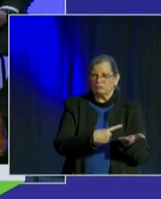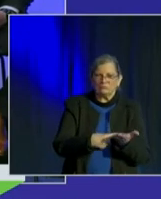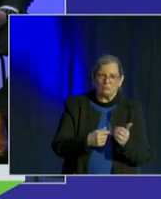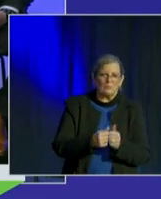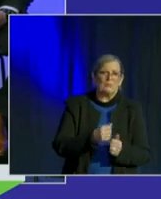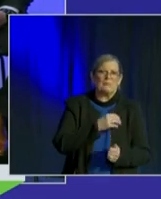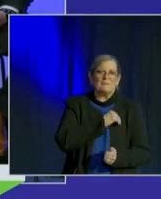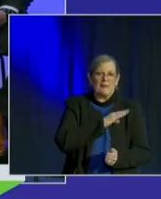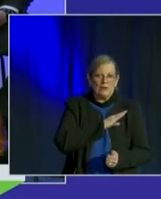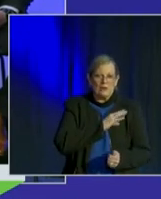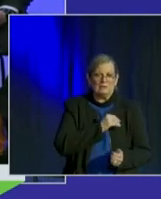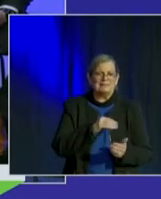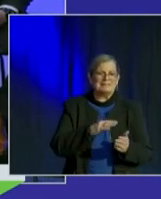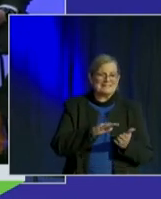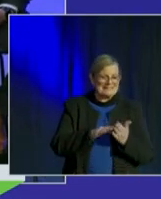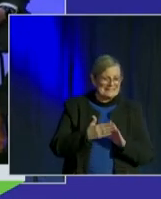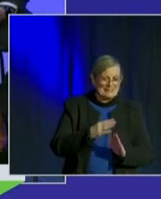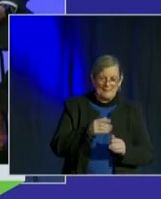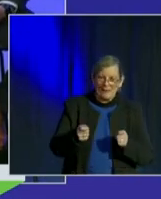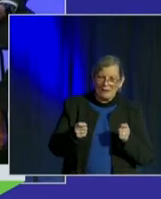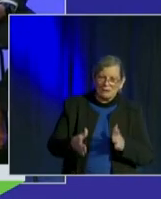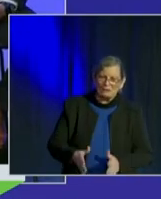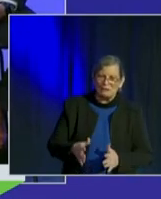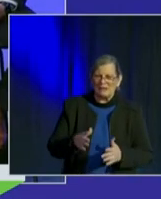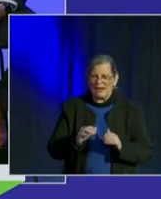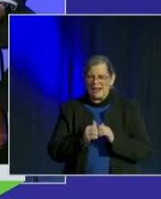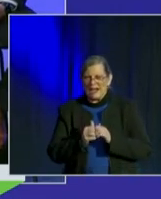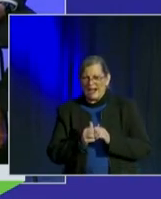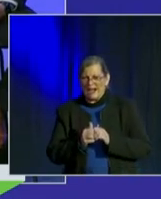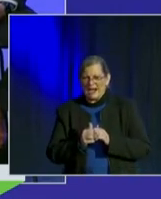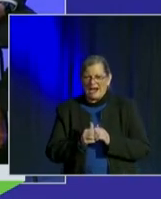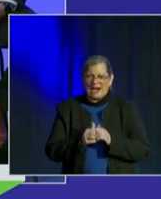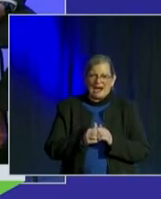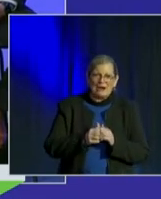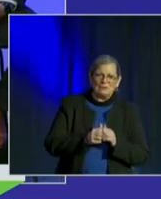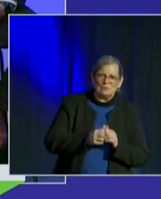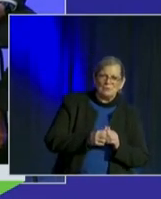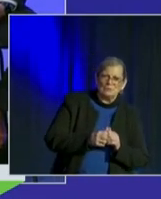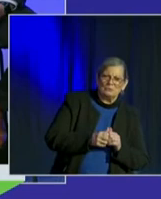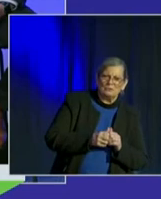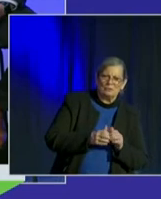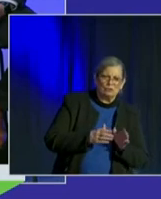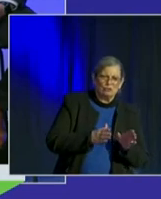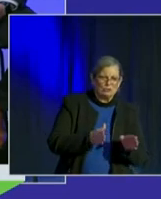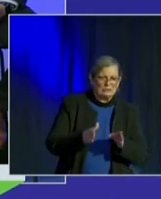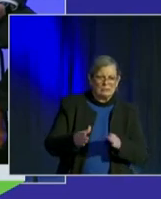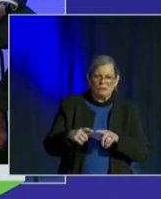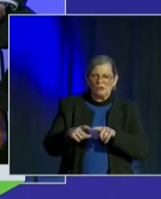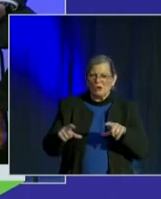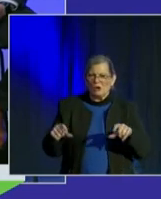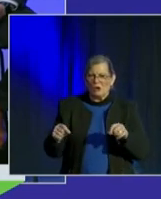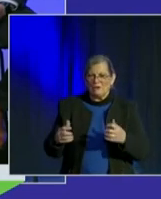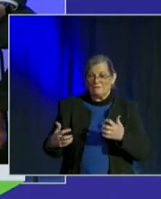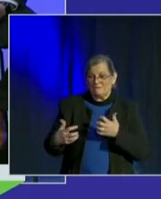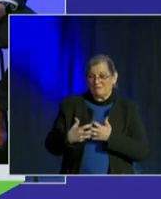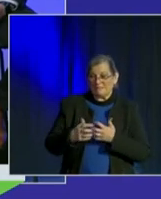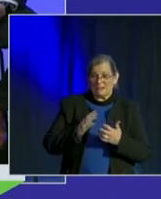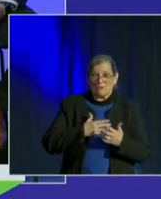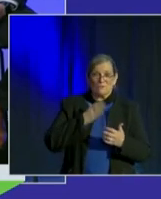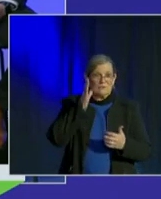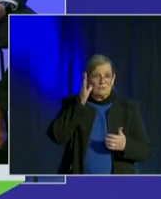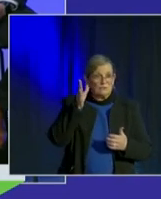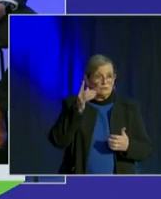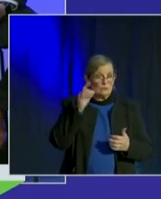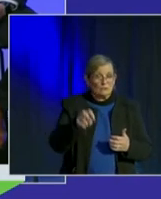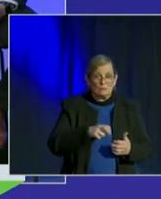city administrator as to how does the streetcar fit into our future mobility plans,